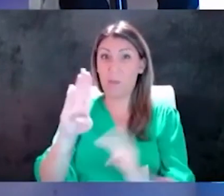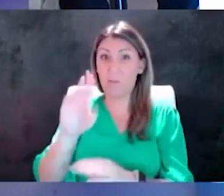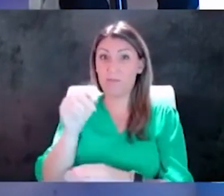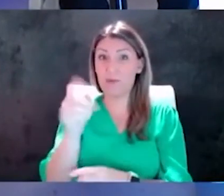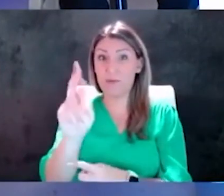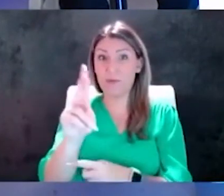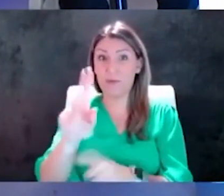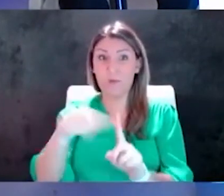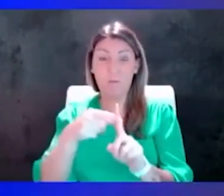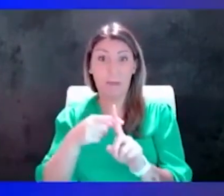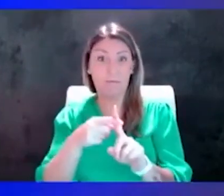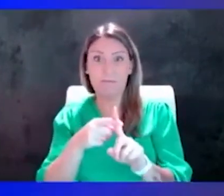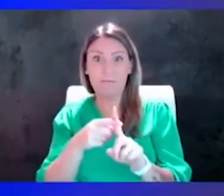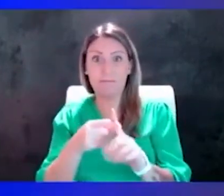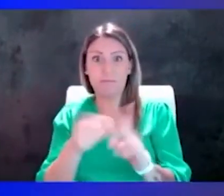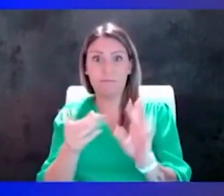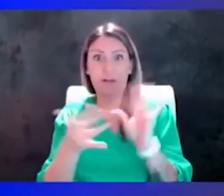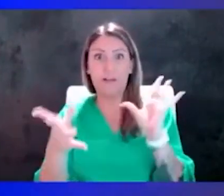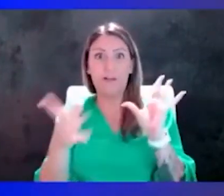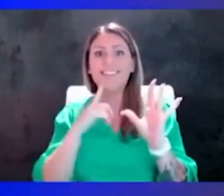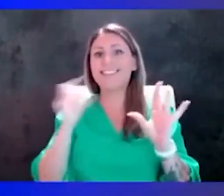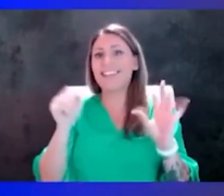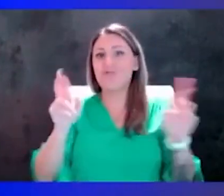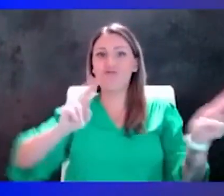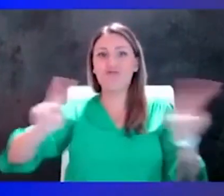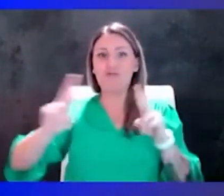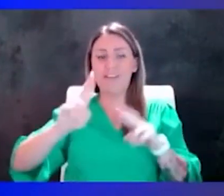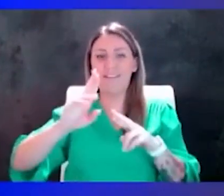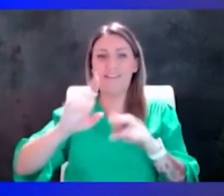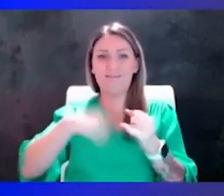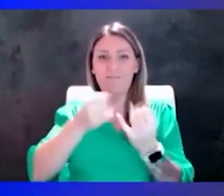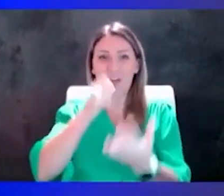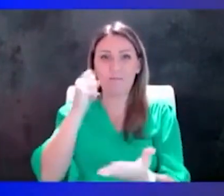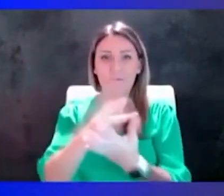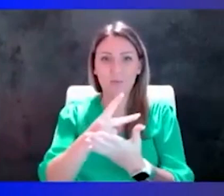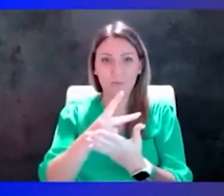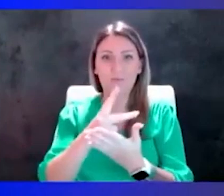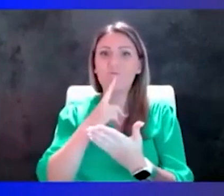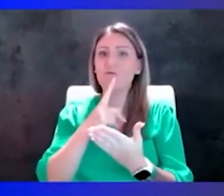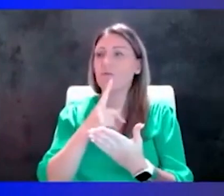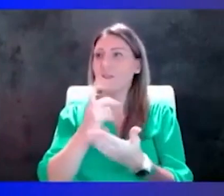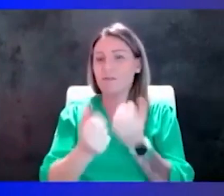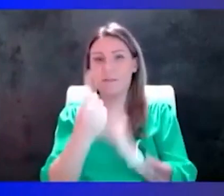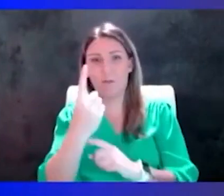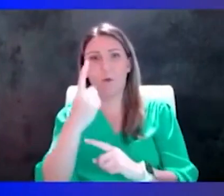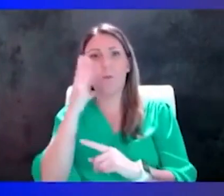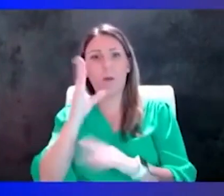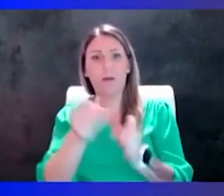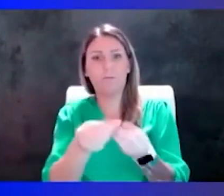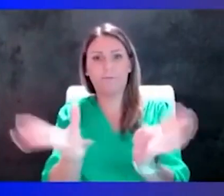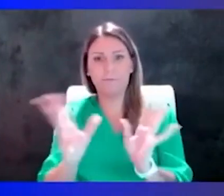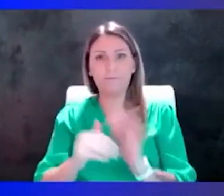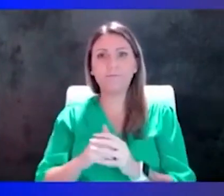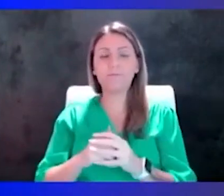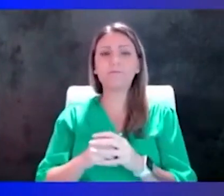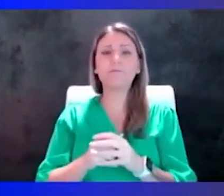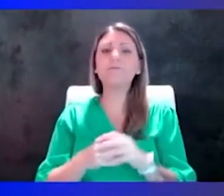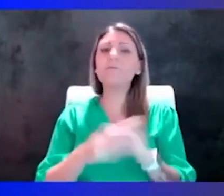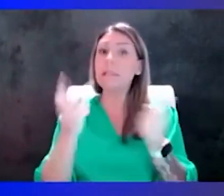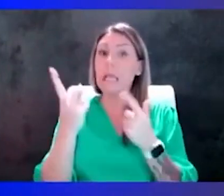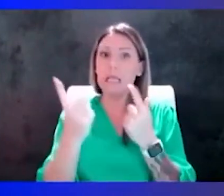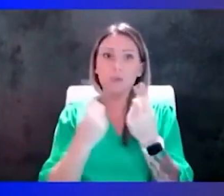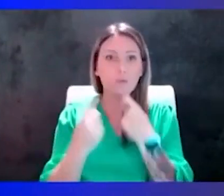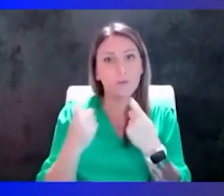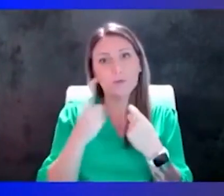Yeah, we're ready to go. Once we get that final approval, once we get that green light from everybody, we're going to be giving it. And so, yeah, we're getting a lot of questions in our clinic, in the